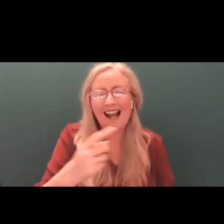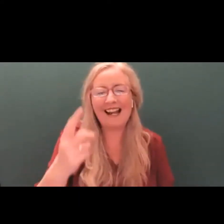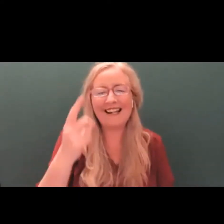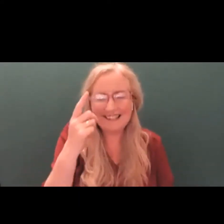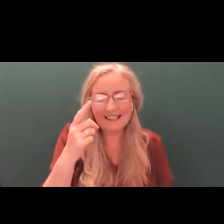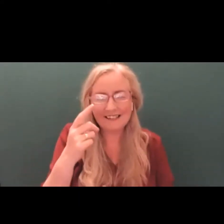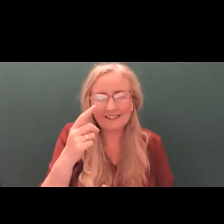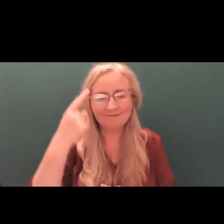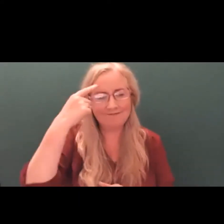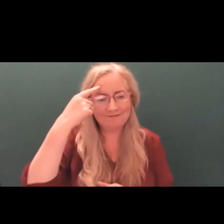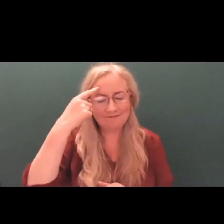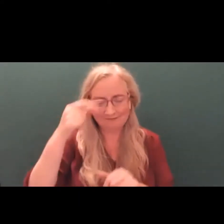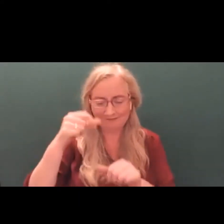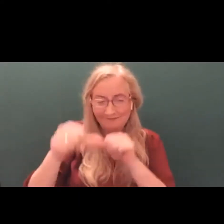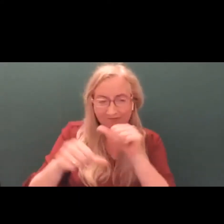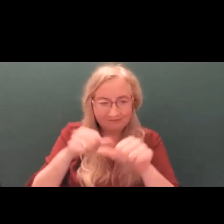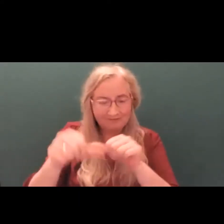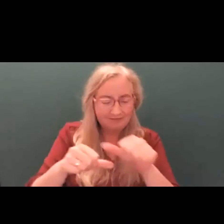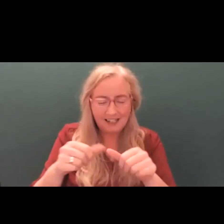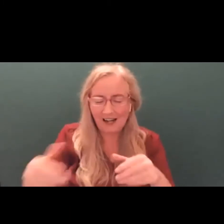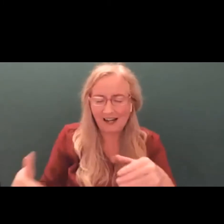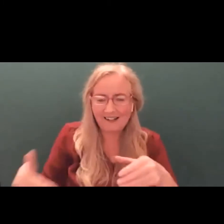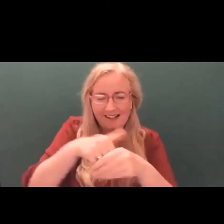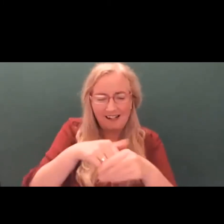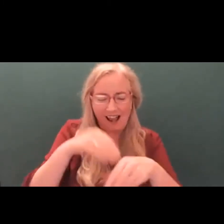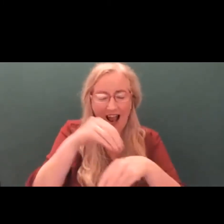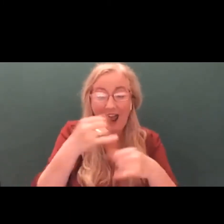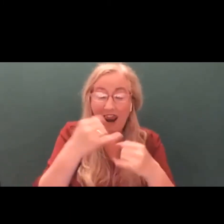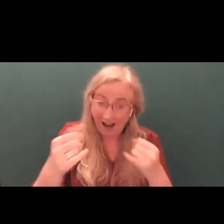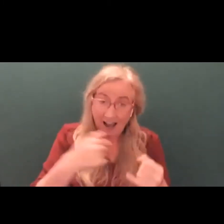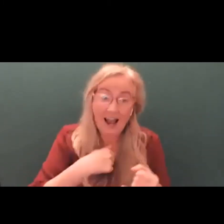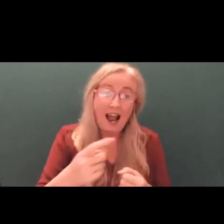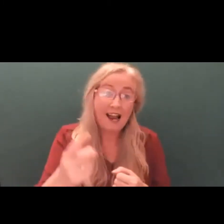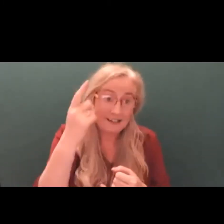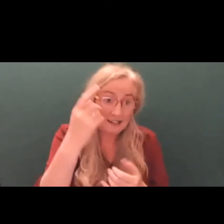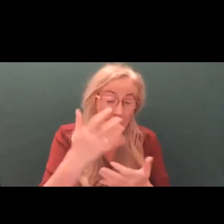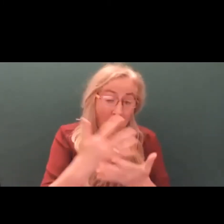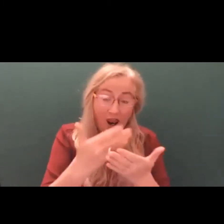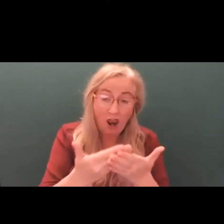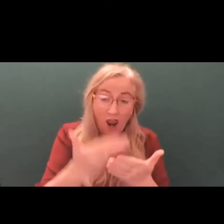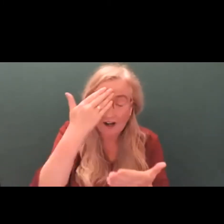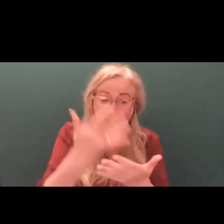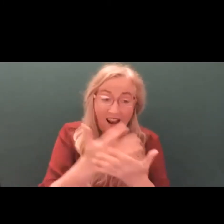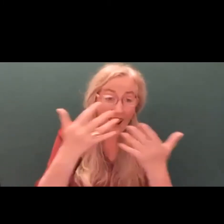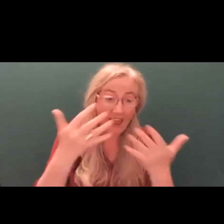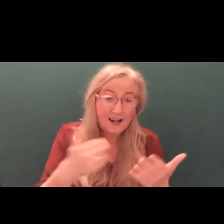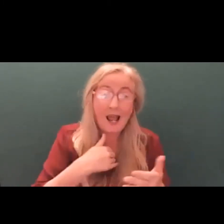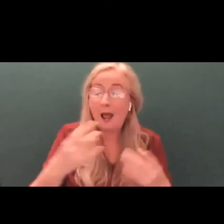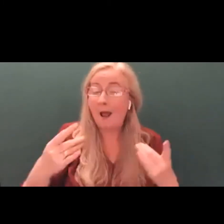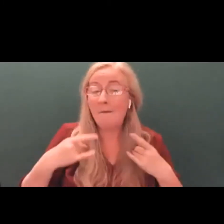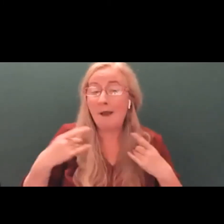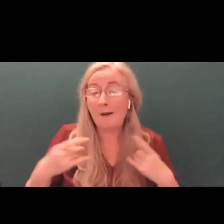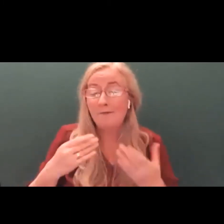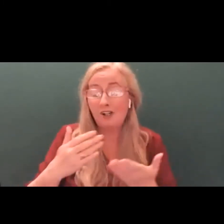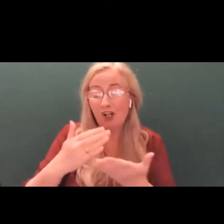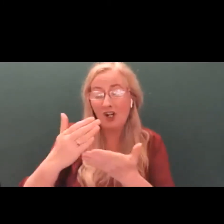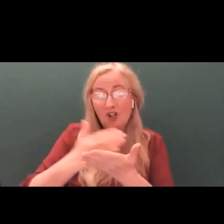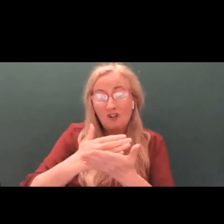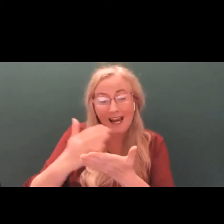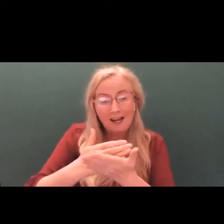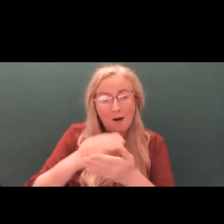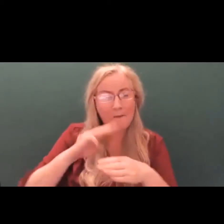that road of going online and have learned a lot on the way. And I'm very happy to share more of my thoughts of the